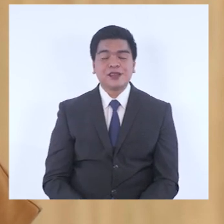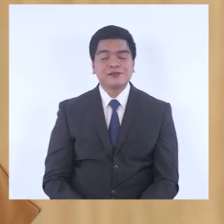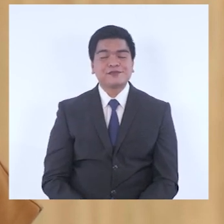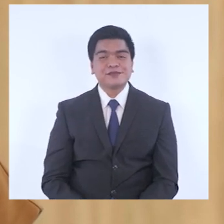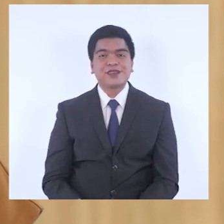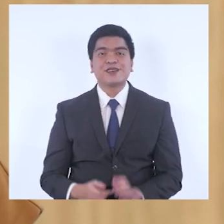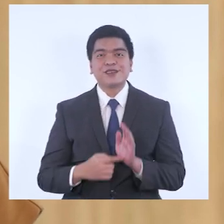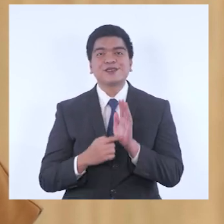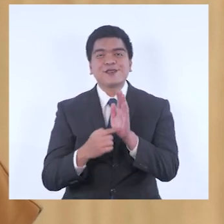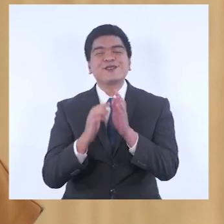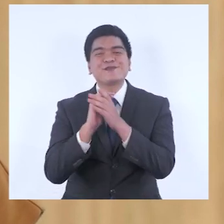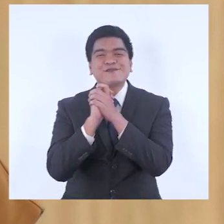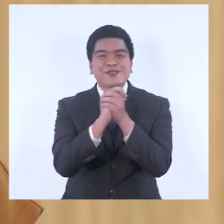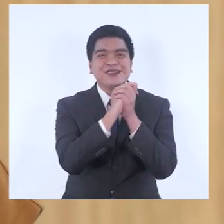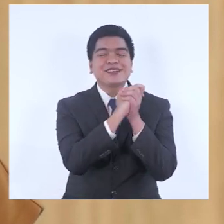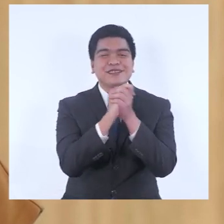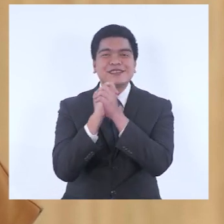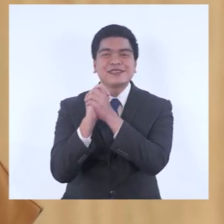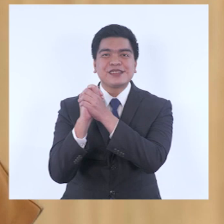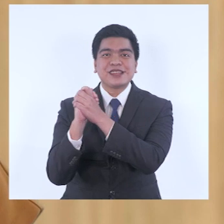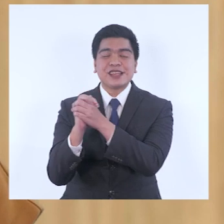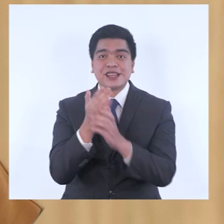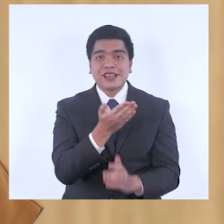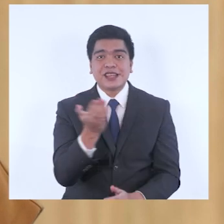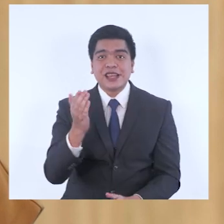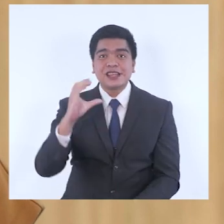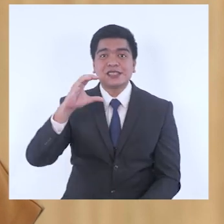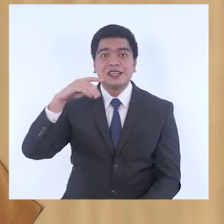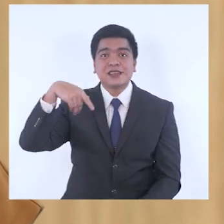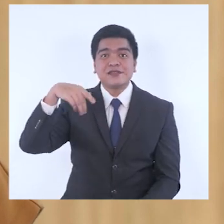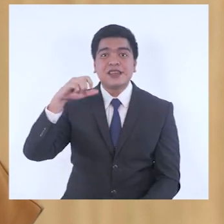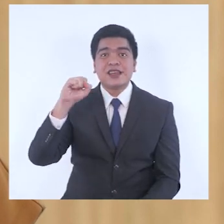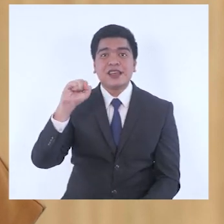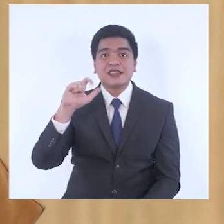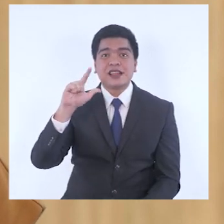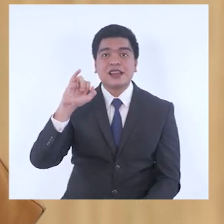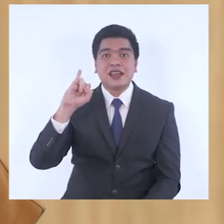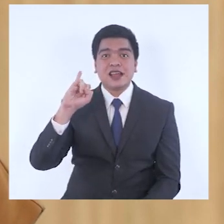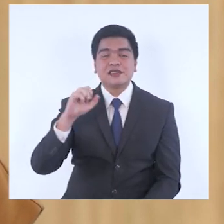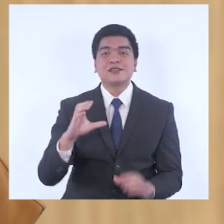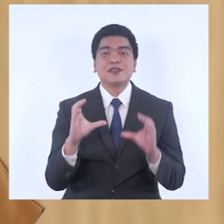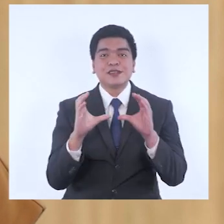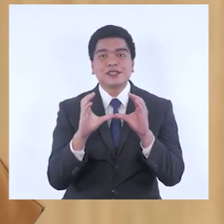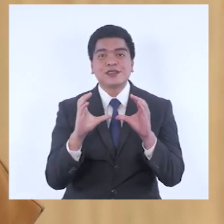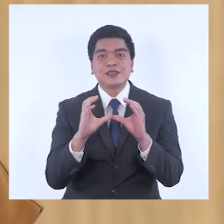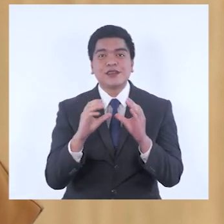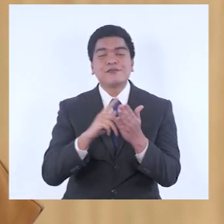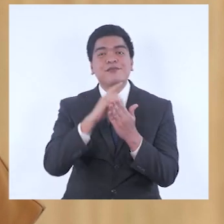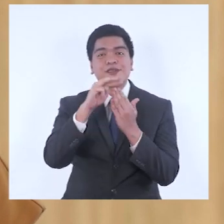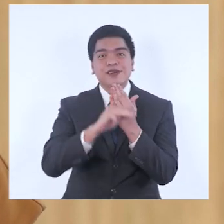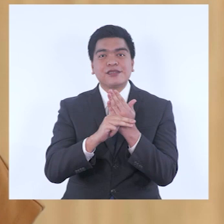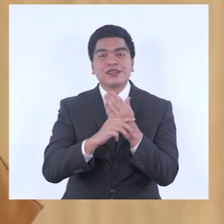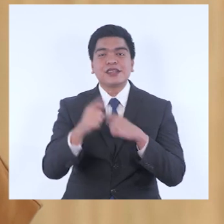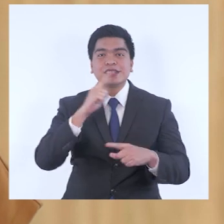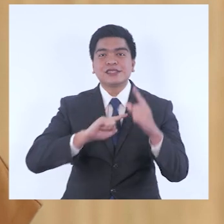the CPSLI, which spells out a certification program for sign language